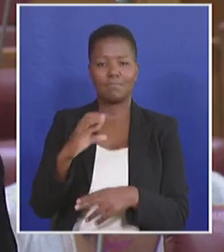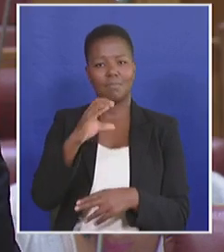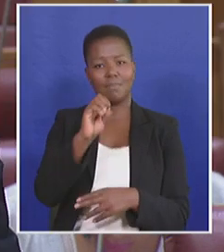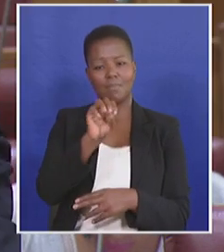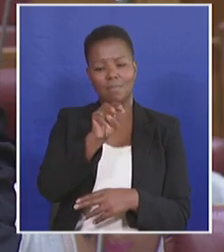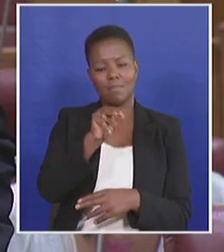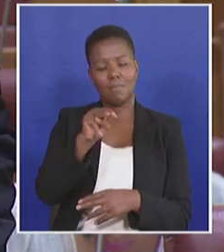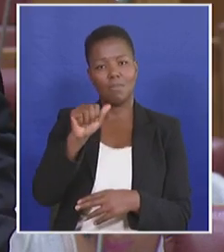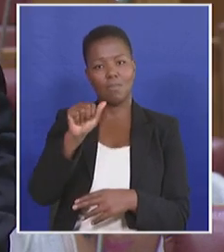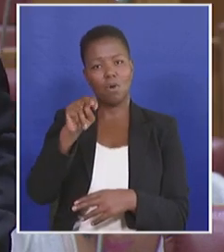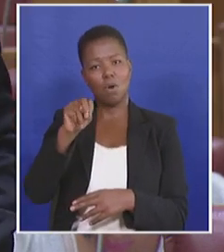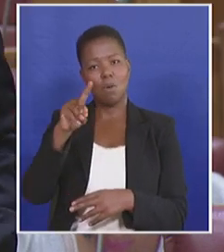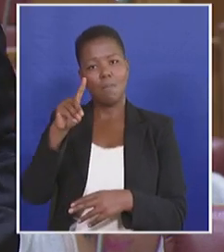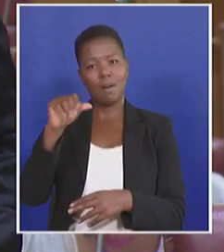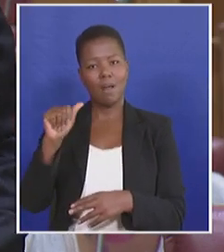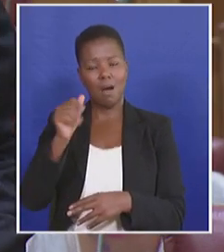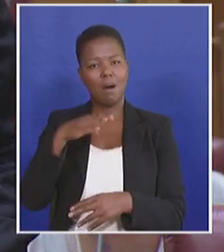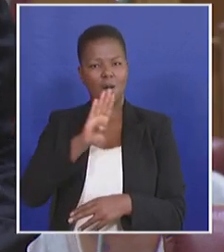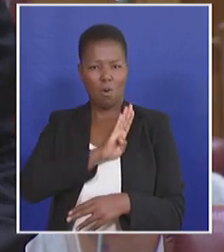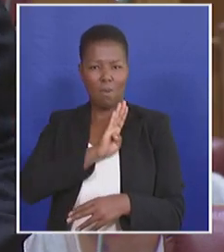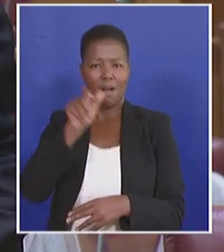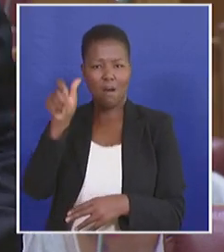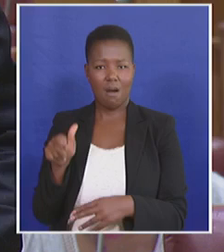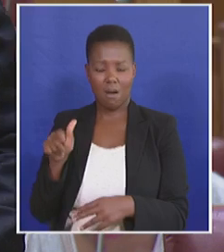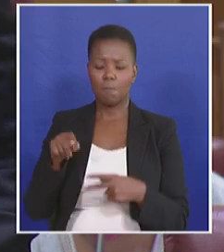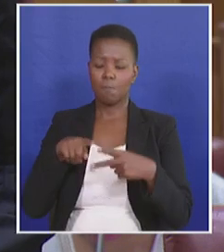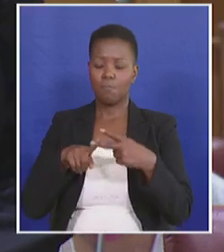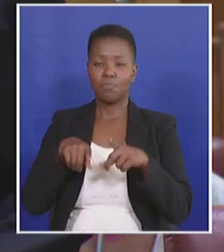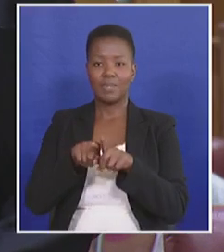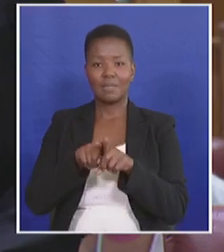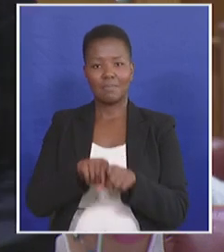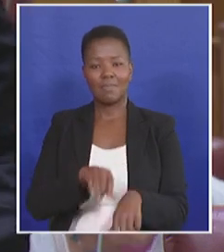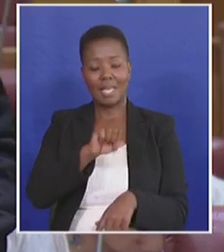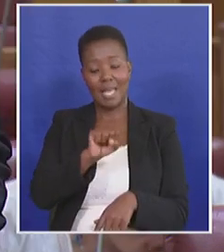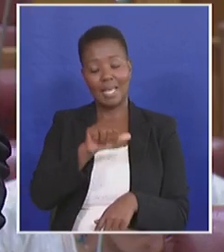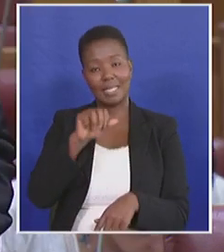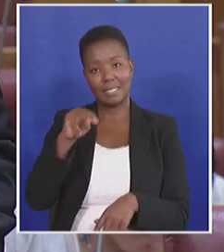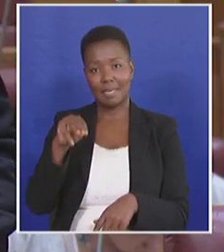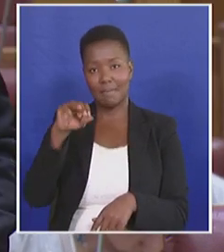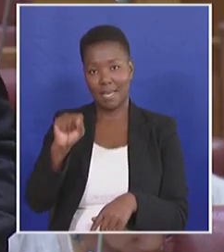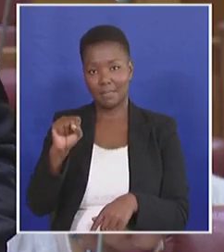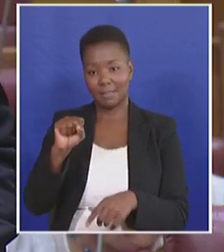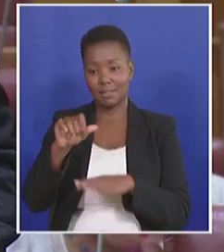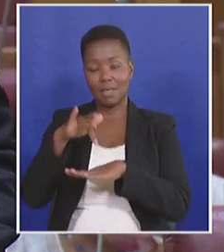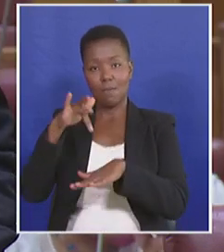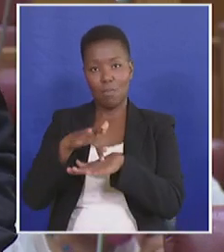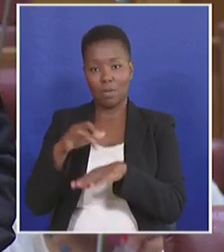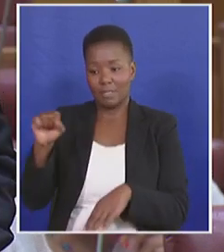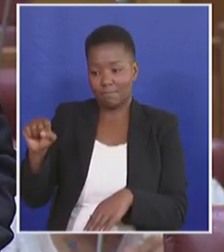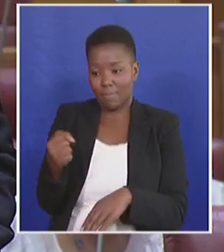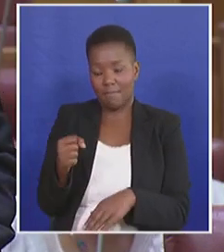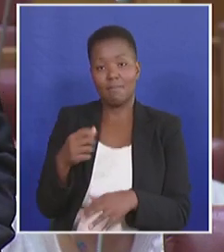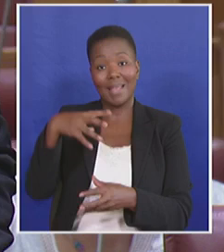Filling of commanders and SMS posts within 30 days from the date the post became vacant to